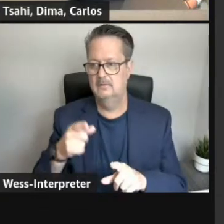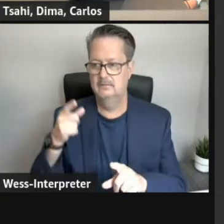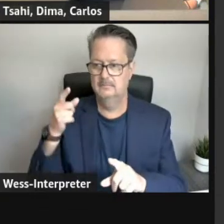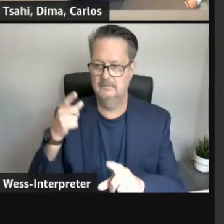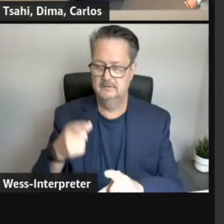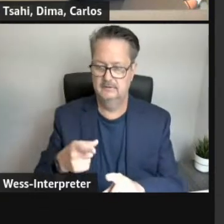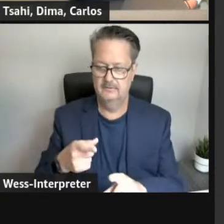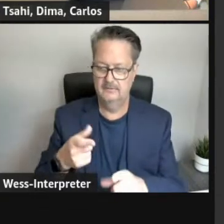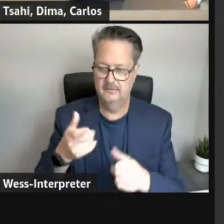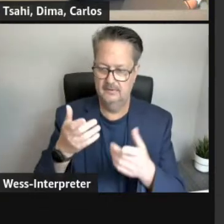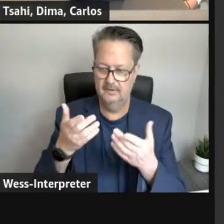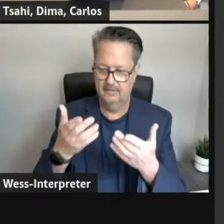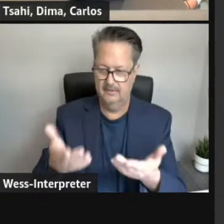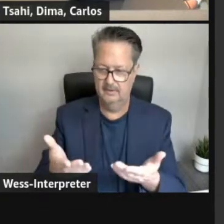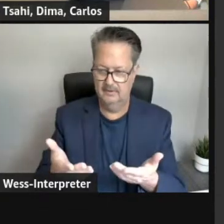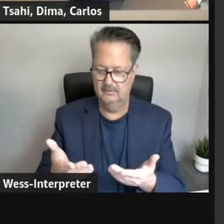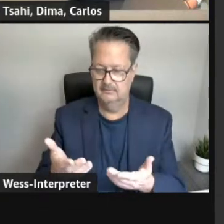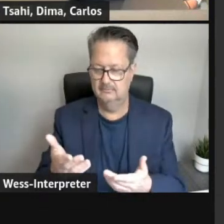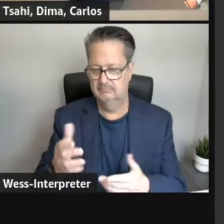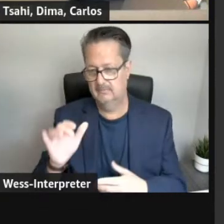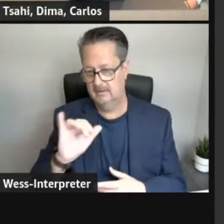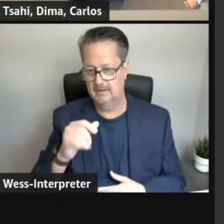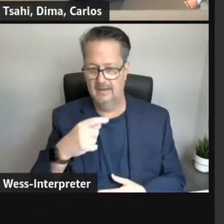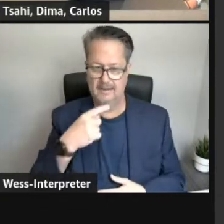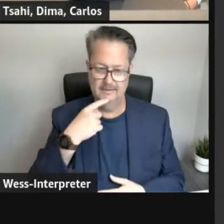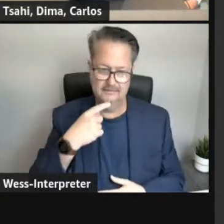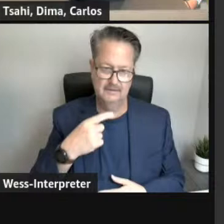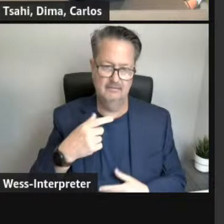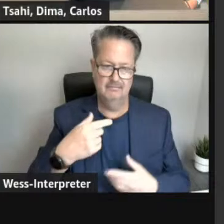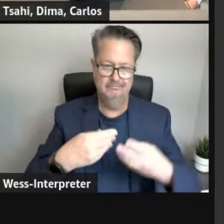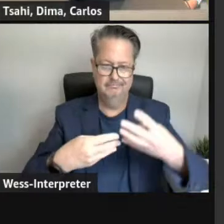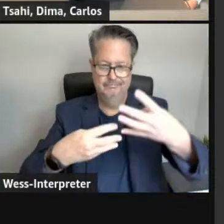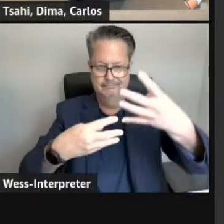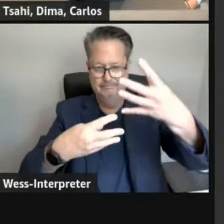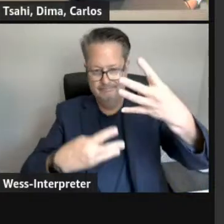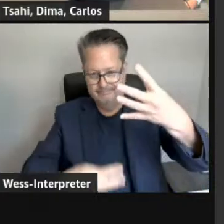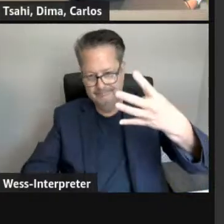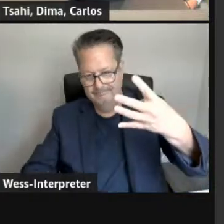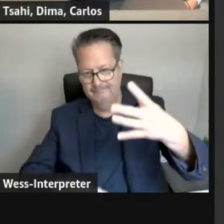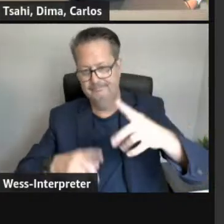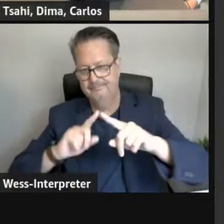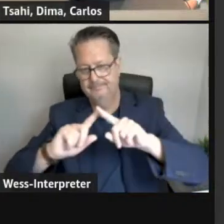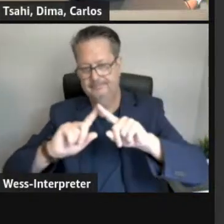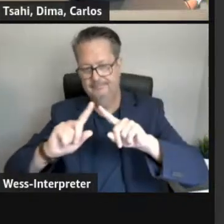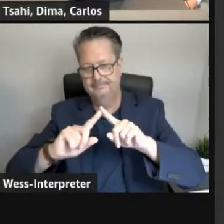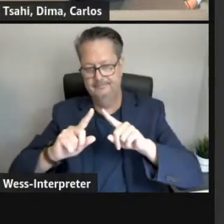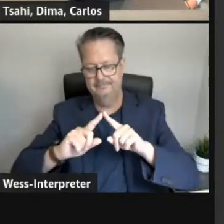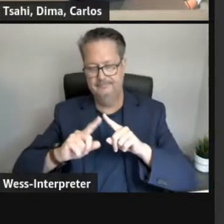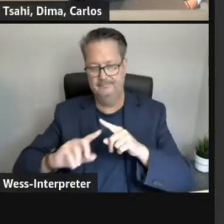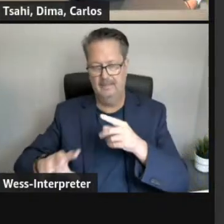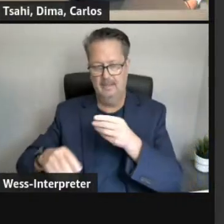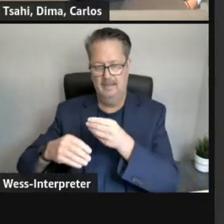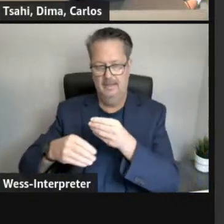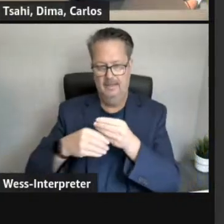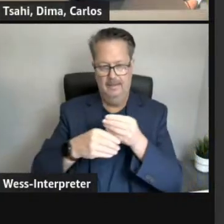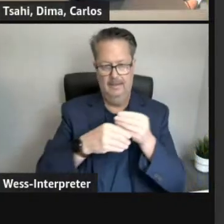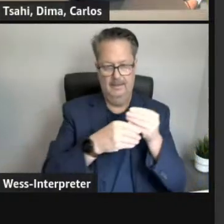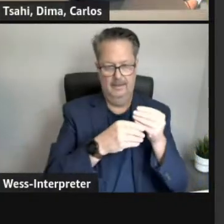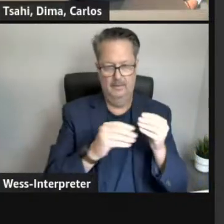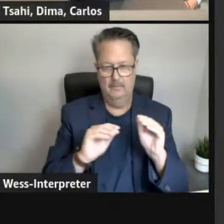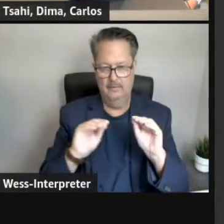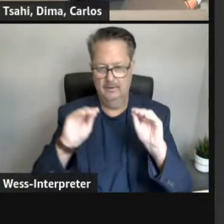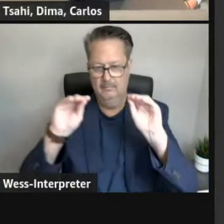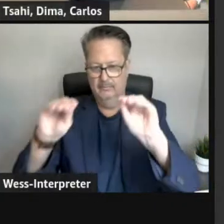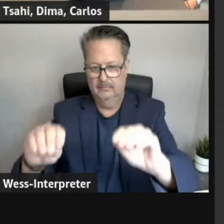list of add-ons. So as Carlos said, there is a long list of add-ons that are supported. So these are the add-ons that we decided to put here as part of